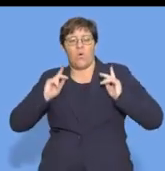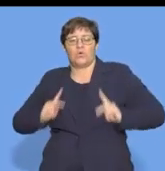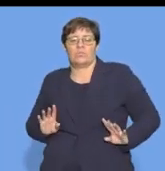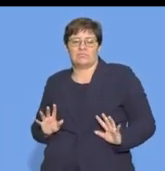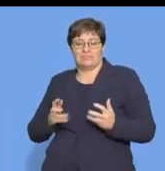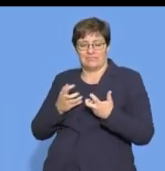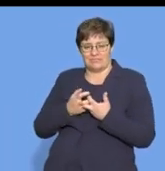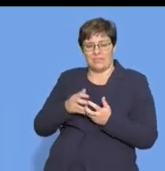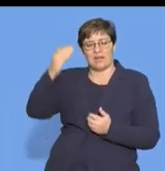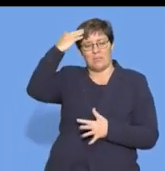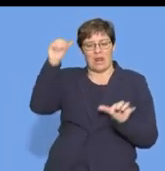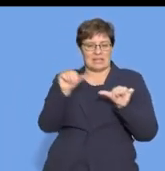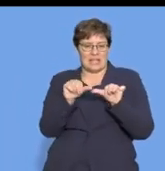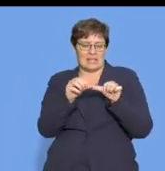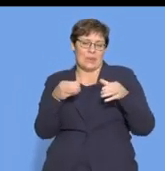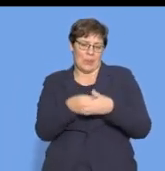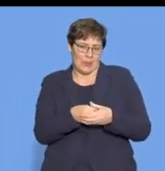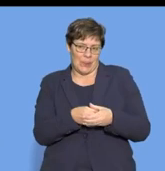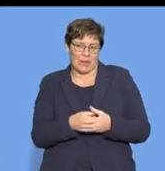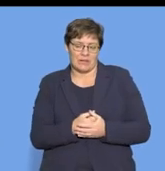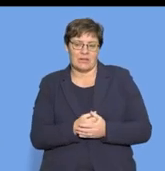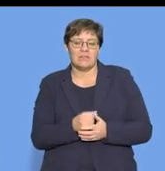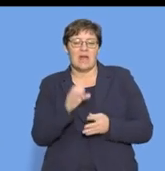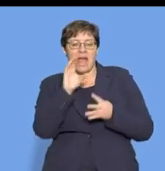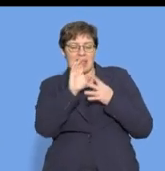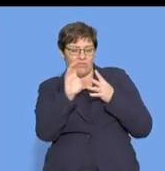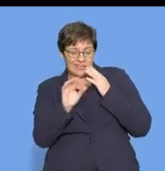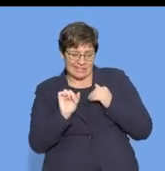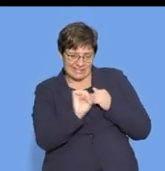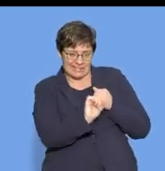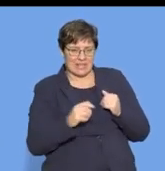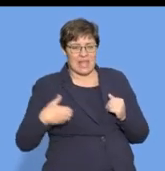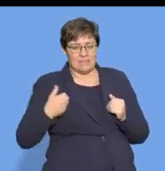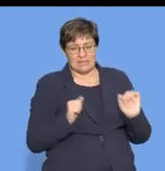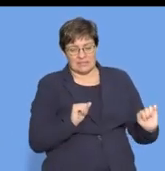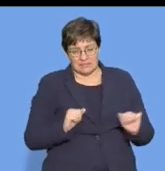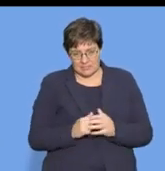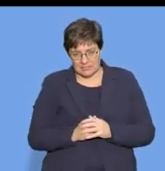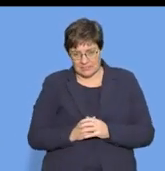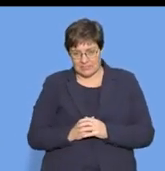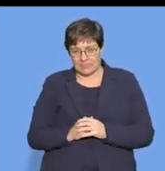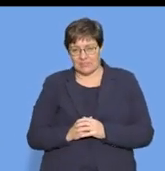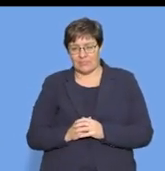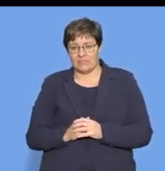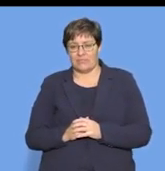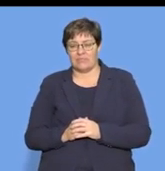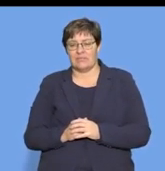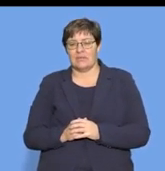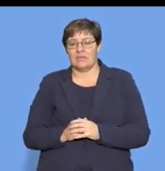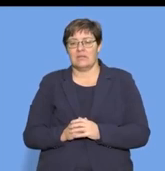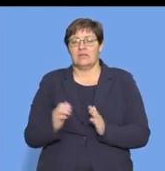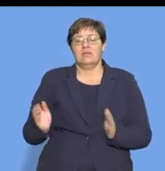that are human, and yet the brain size is smaller, which is it's a characteristic more of other primates. Okay,